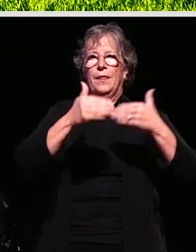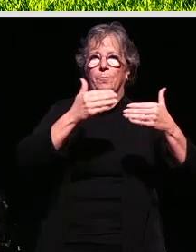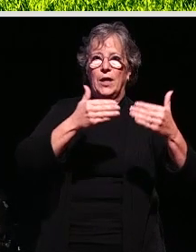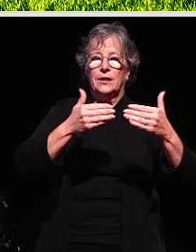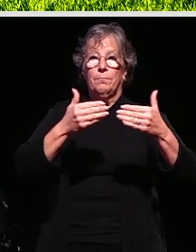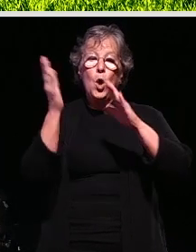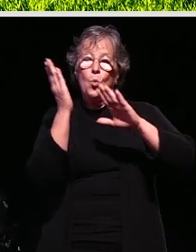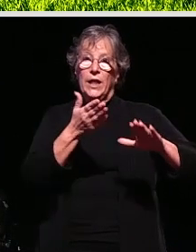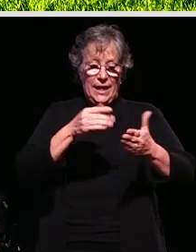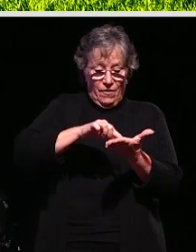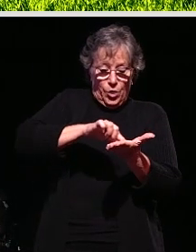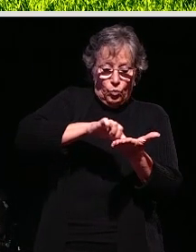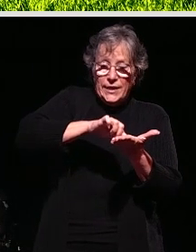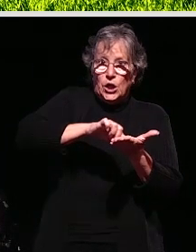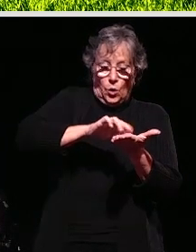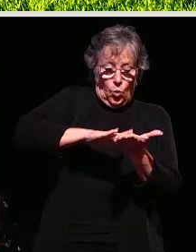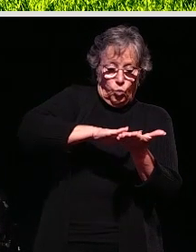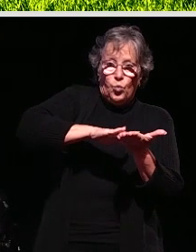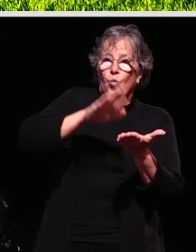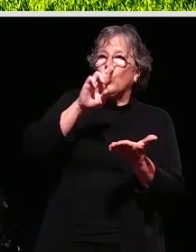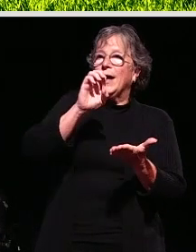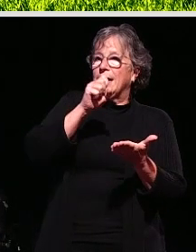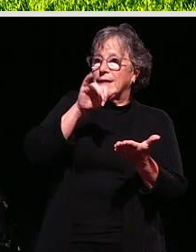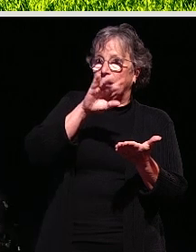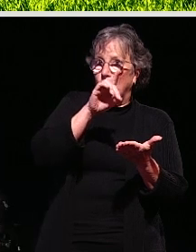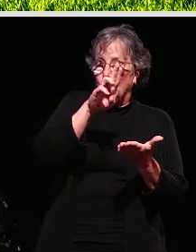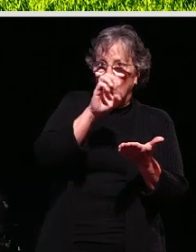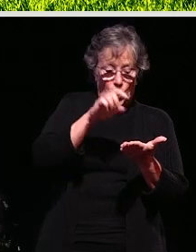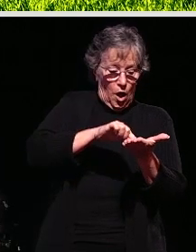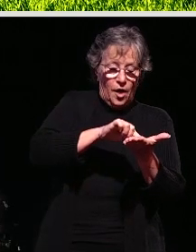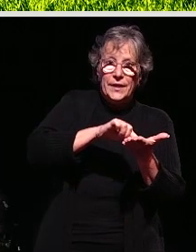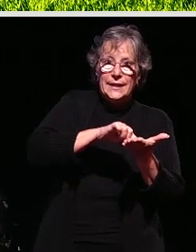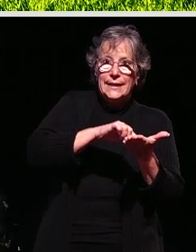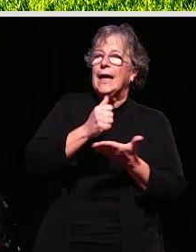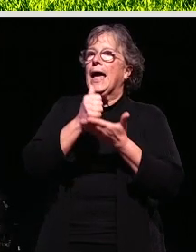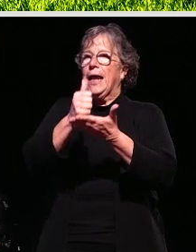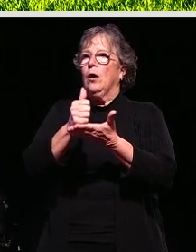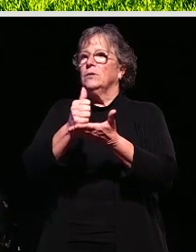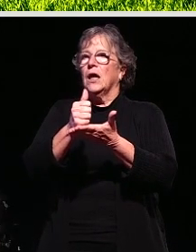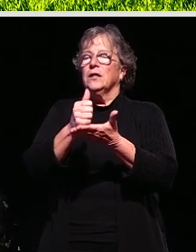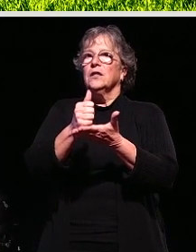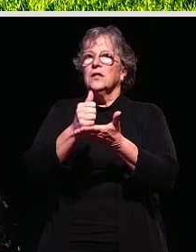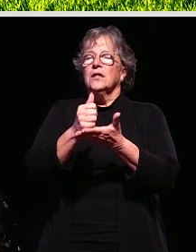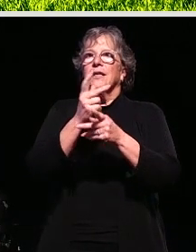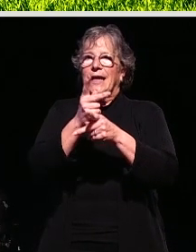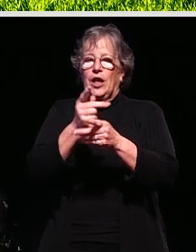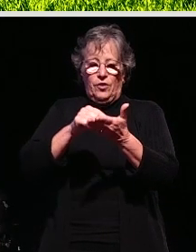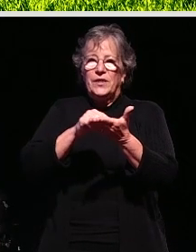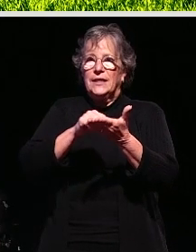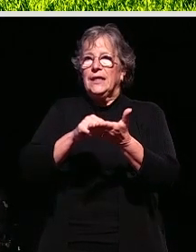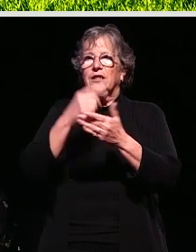seeds, which has allowed us to get organic certification, enabling us to treat seeds that are destined for production in organic systems.